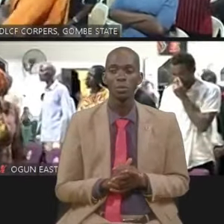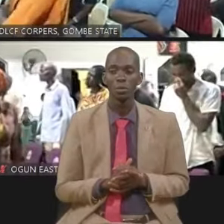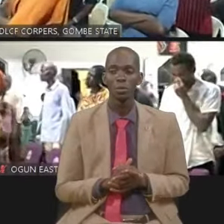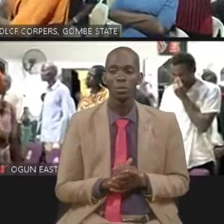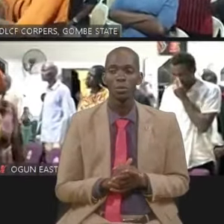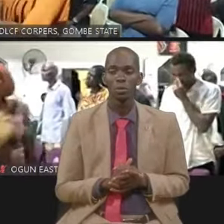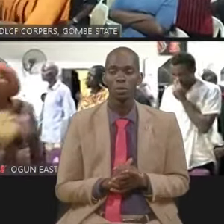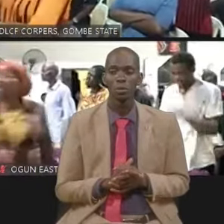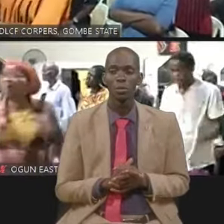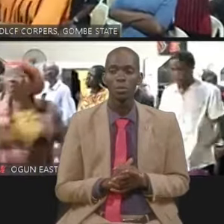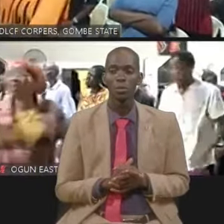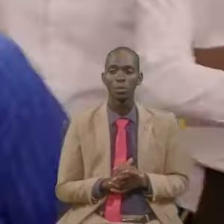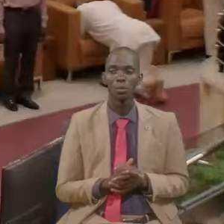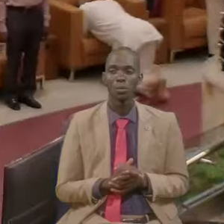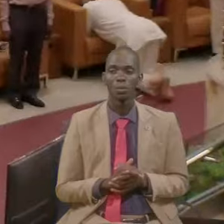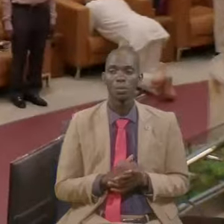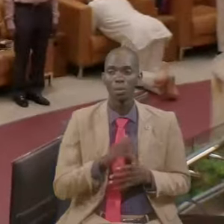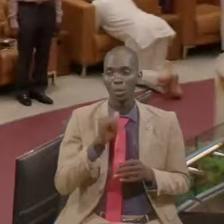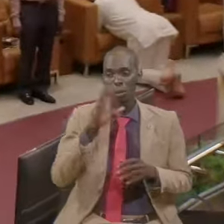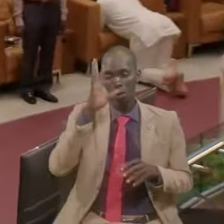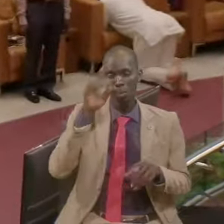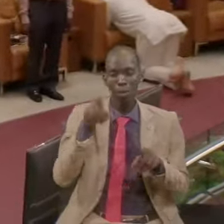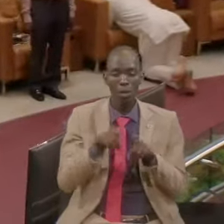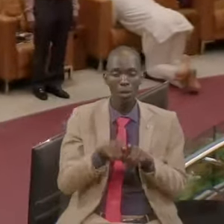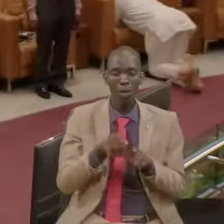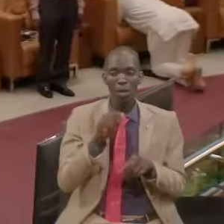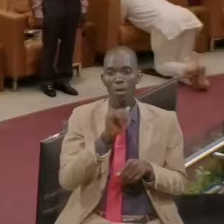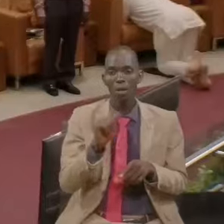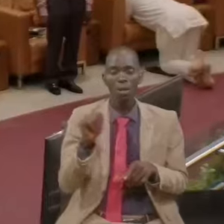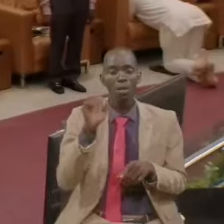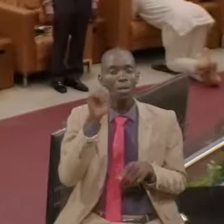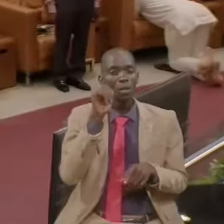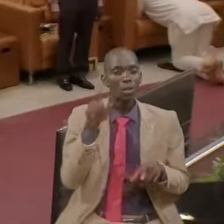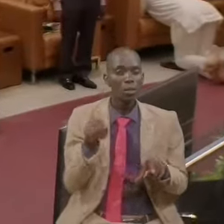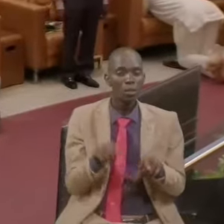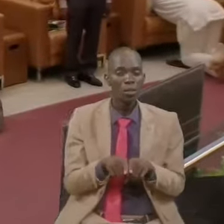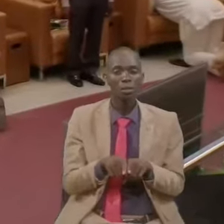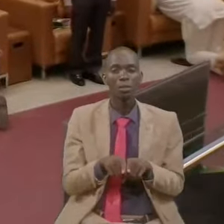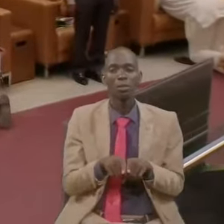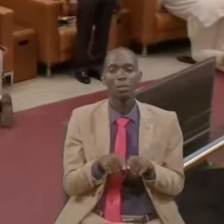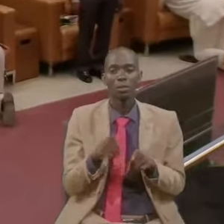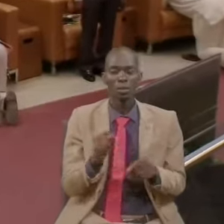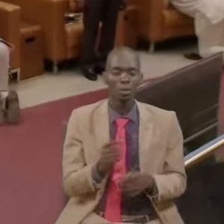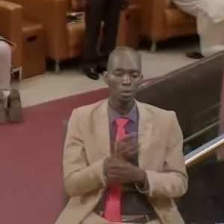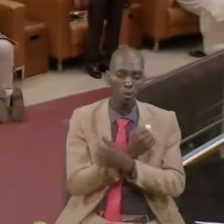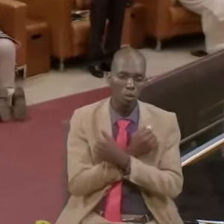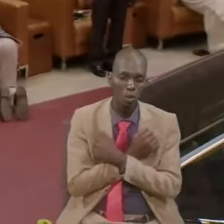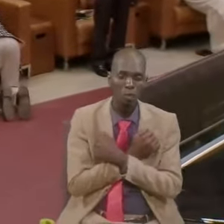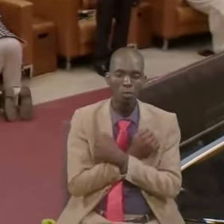A brother, a sister, beloved in the Lord,